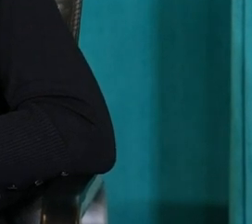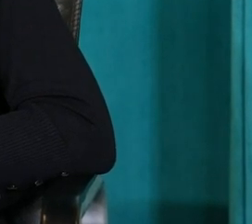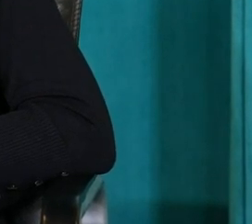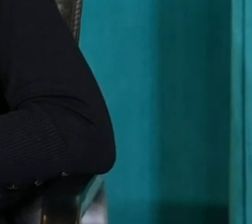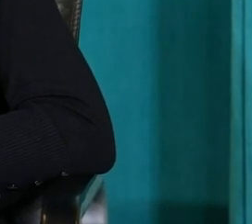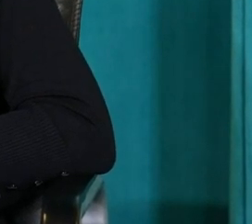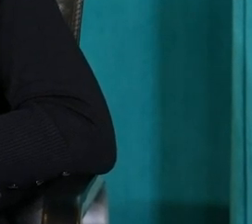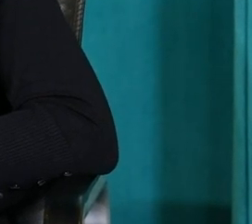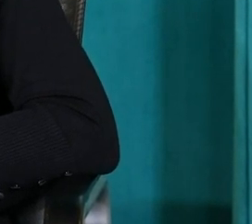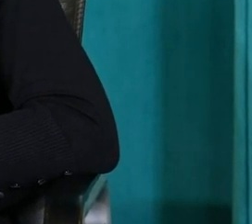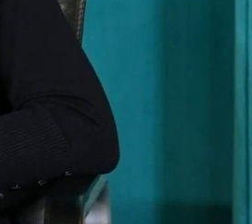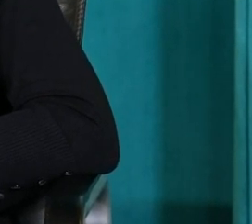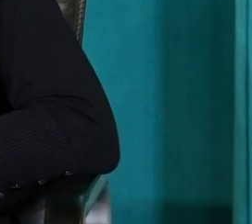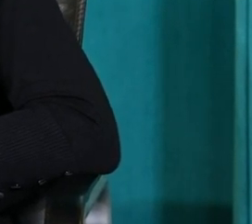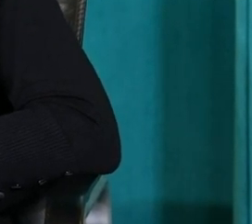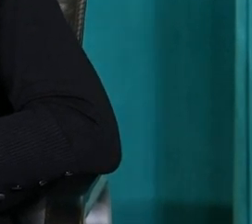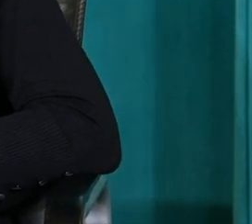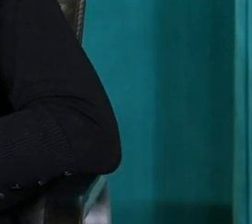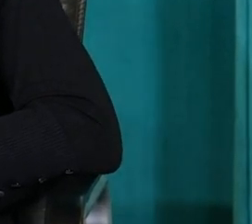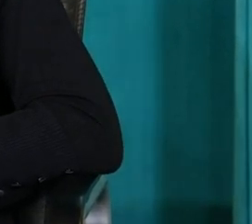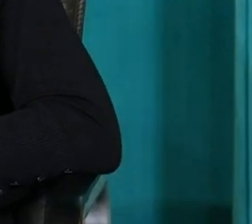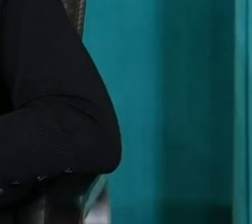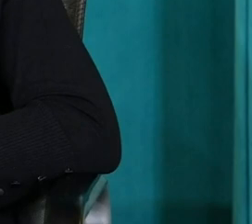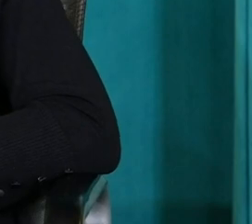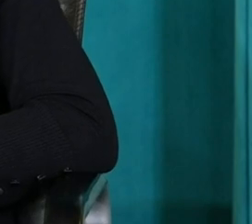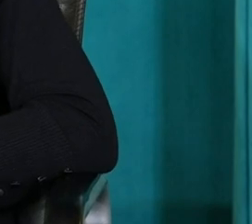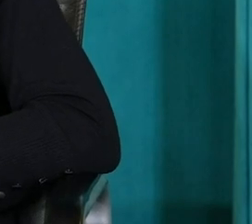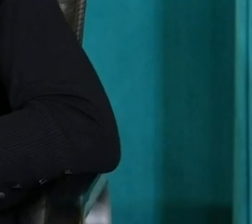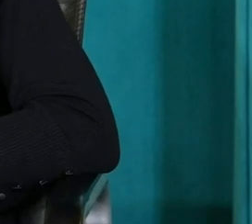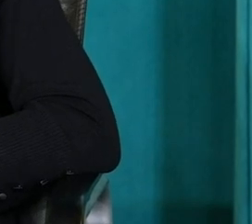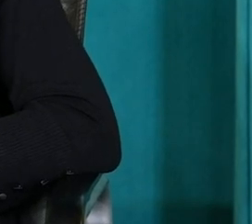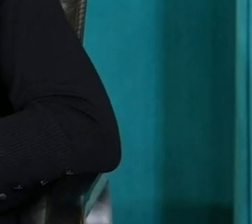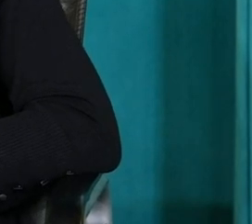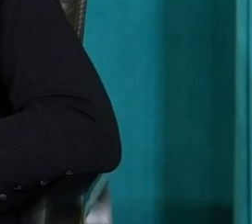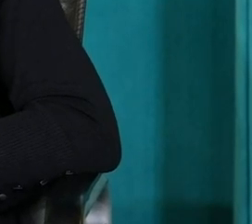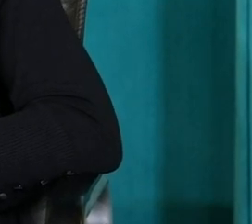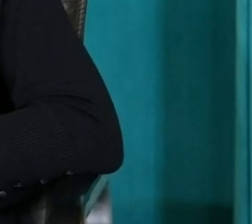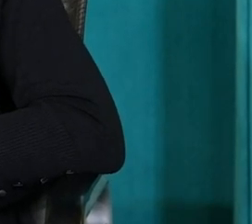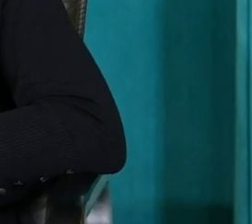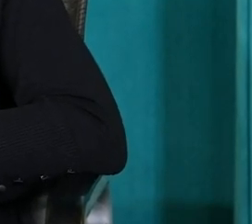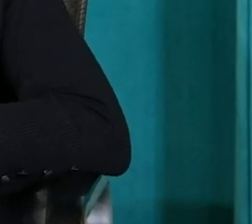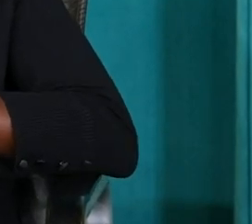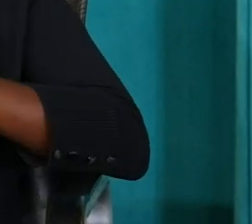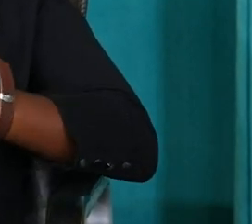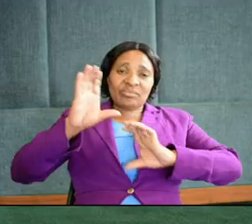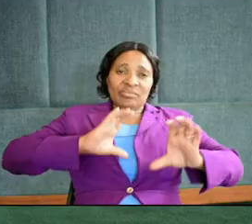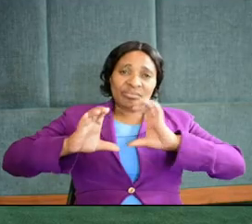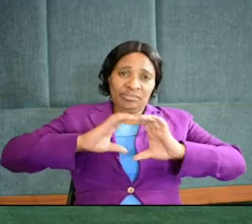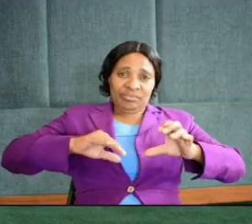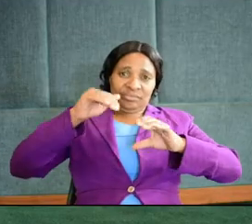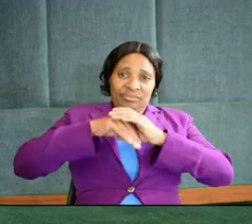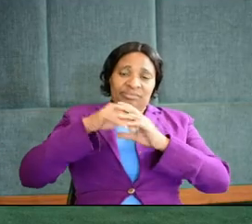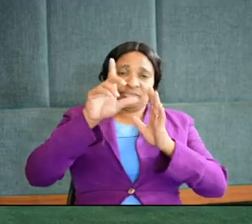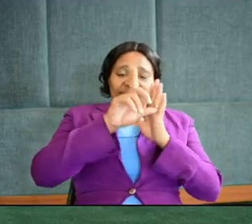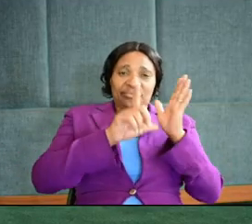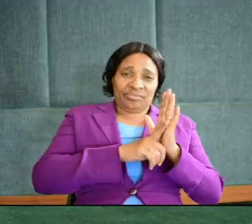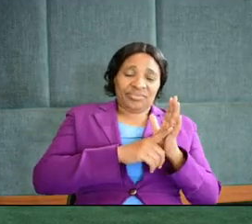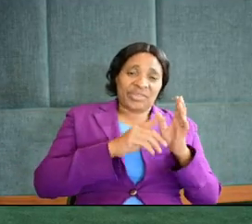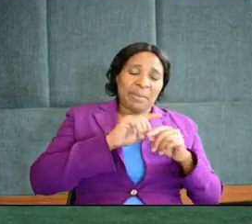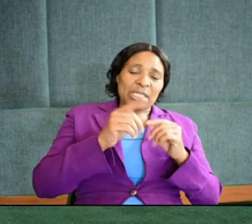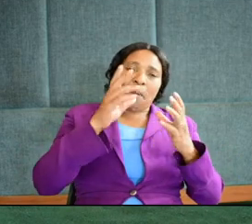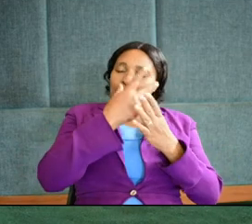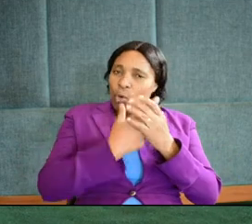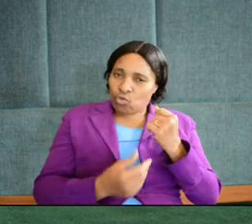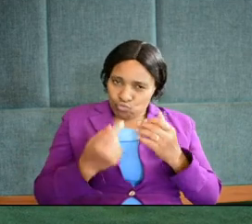but they never appreciated. So Moses was literally an interesting character in this lesson. I agree with both of